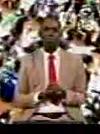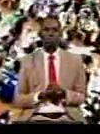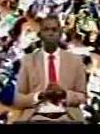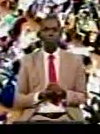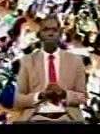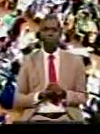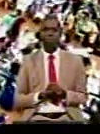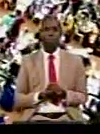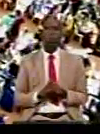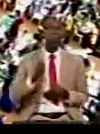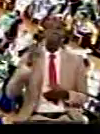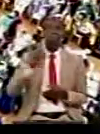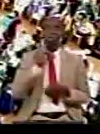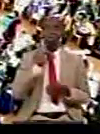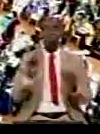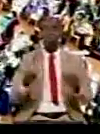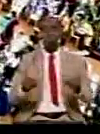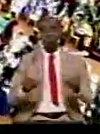He's able,